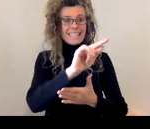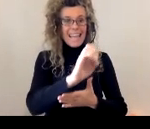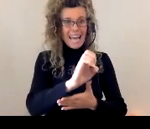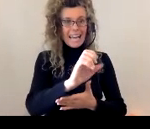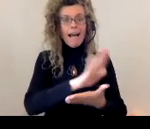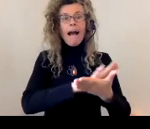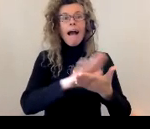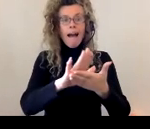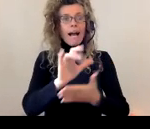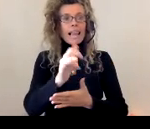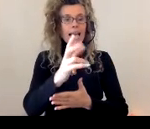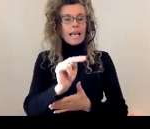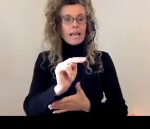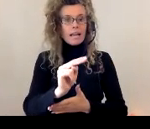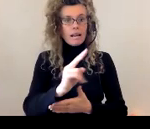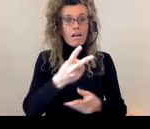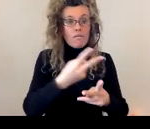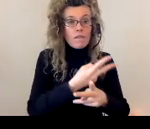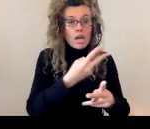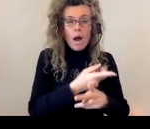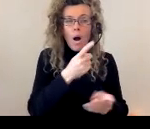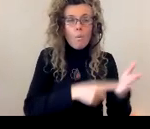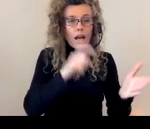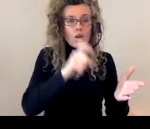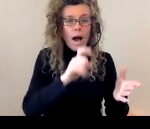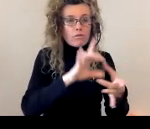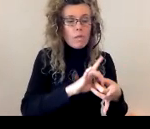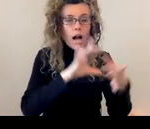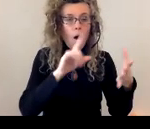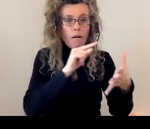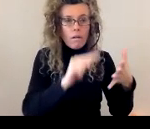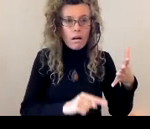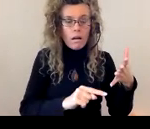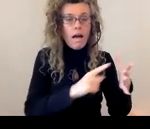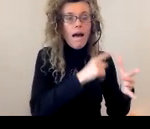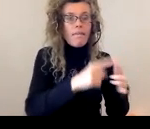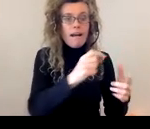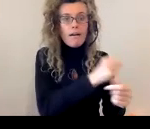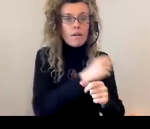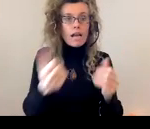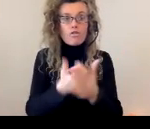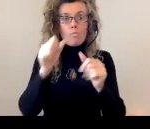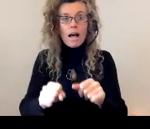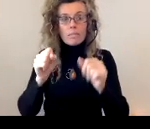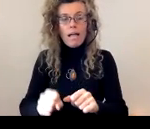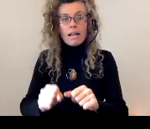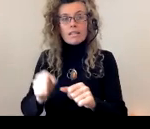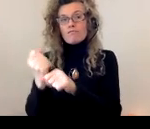invite you to figure out what you have to let go of, and then create new possibilities for 2013.